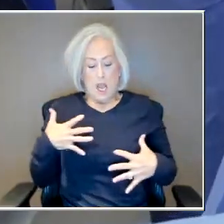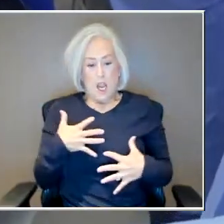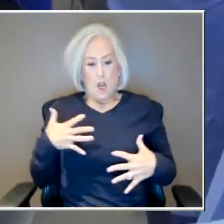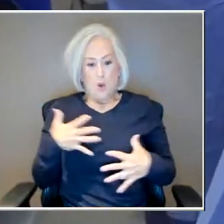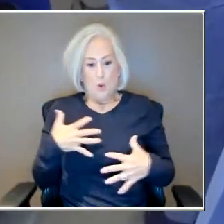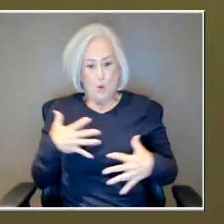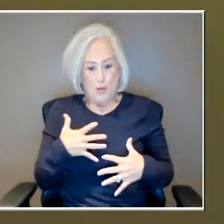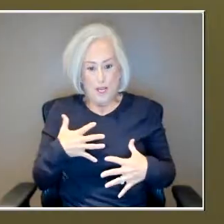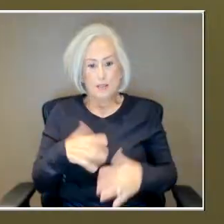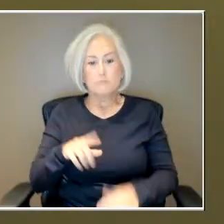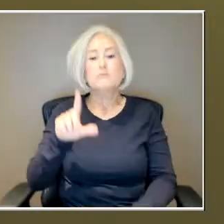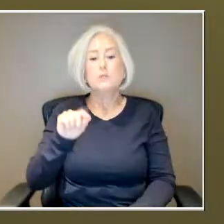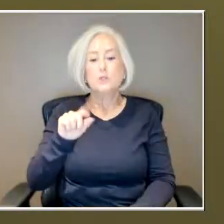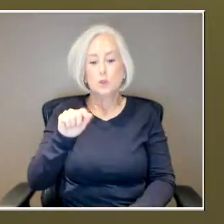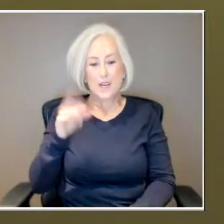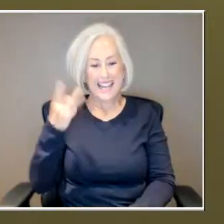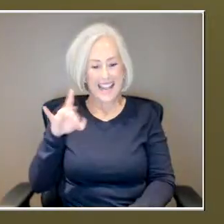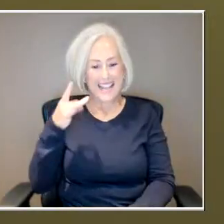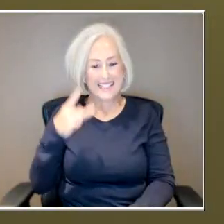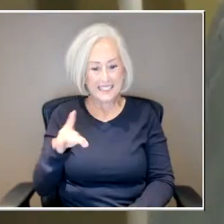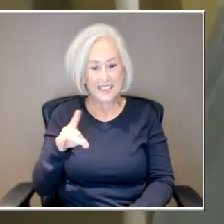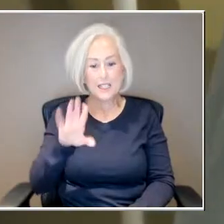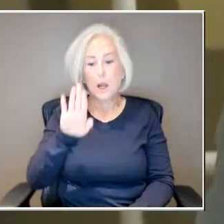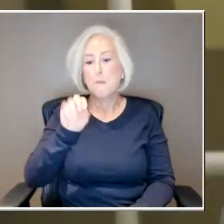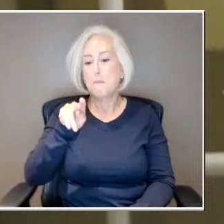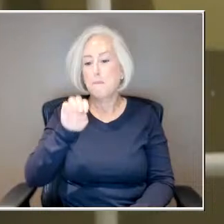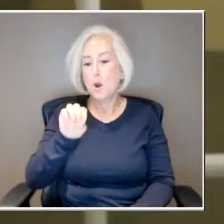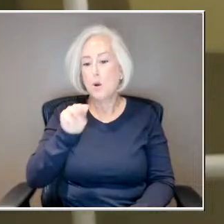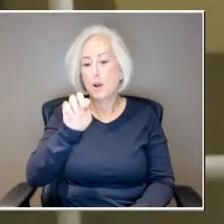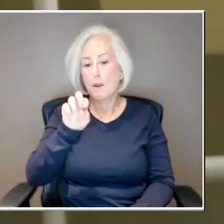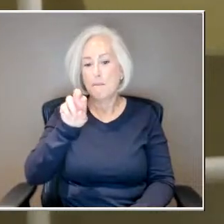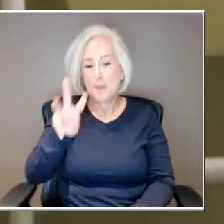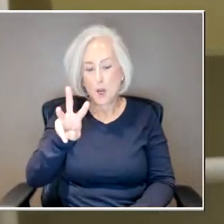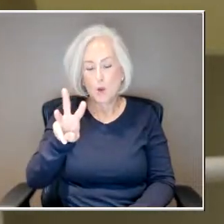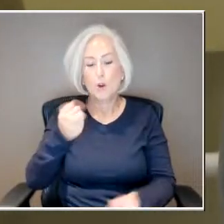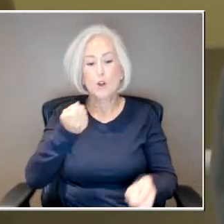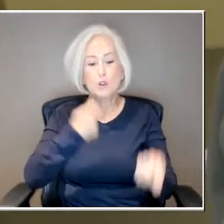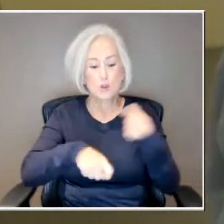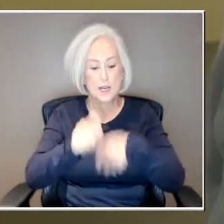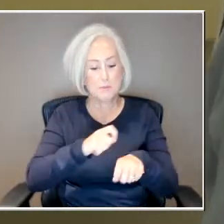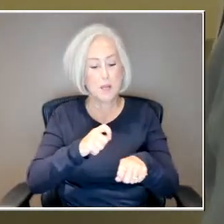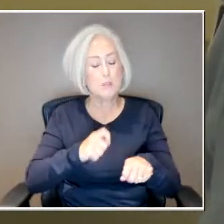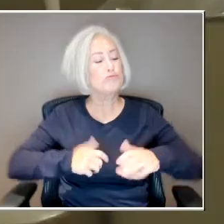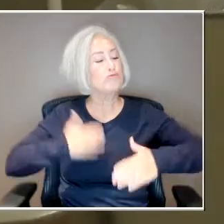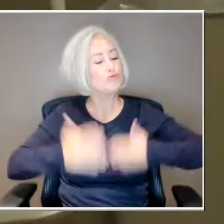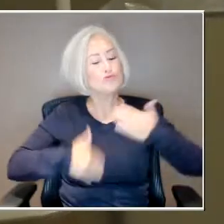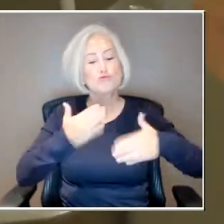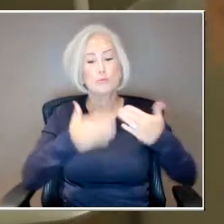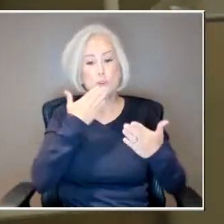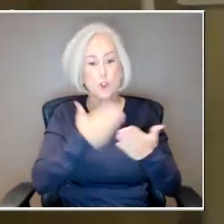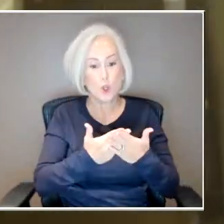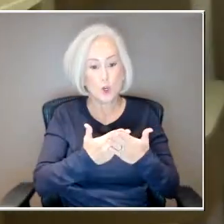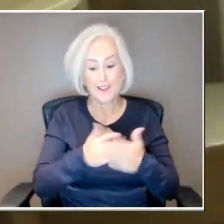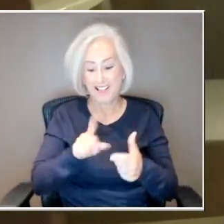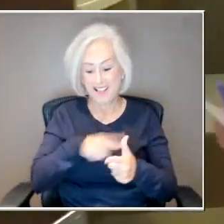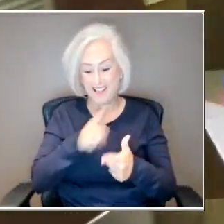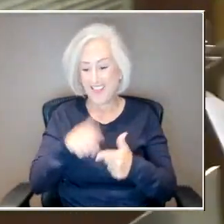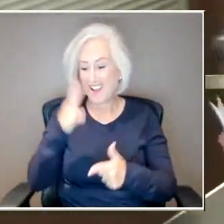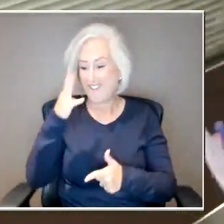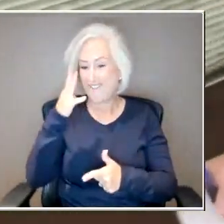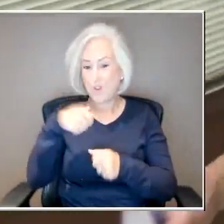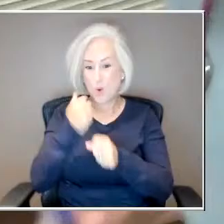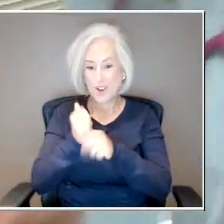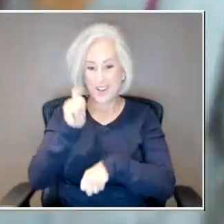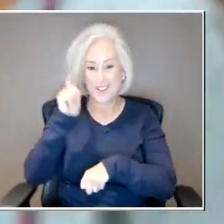and was doing well. But 4 years later, David's numbers began trending in the wrong direction. It was time for something